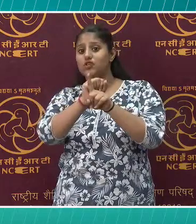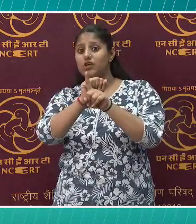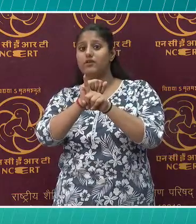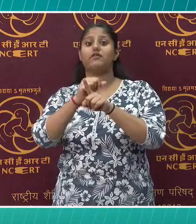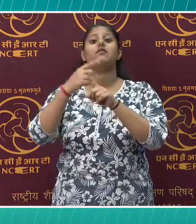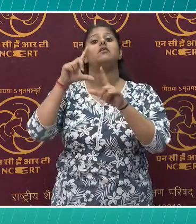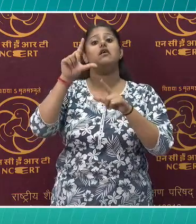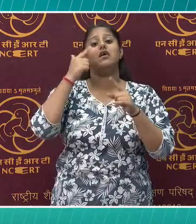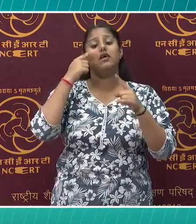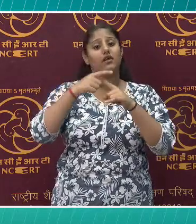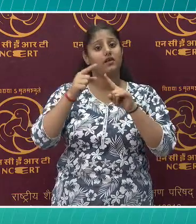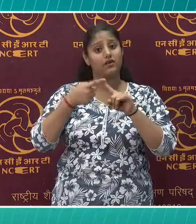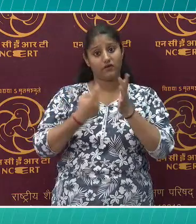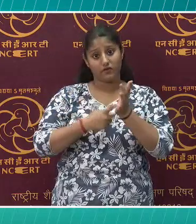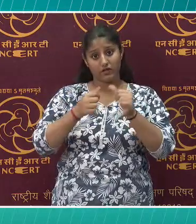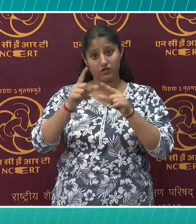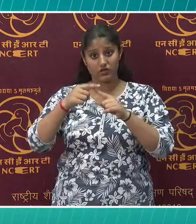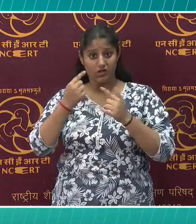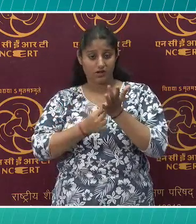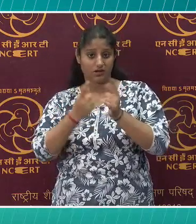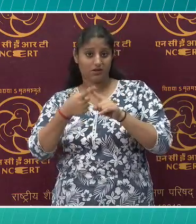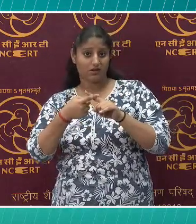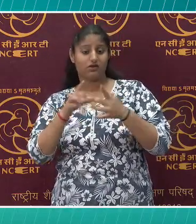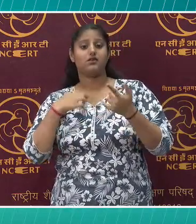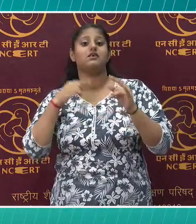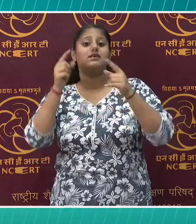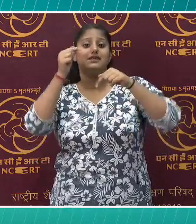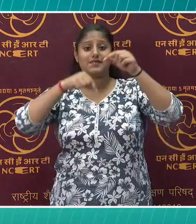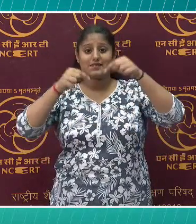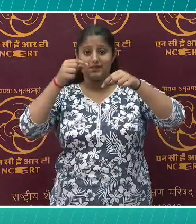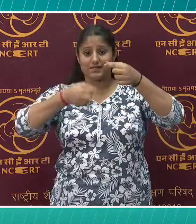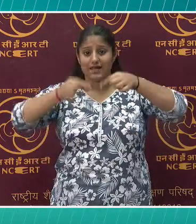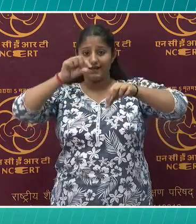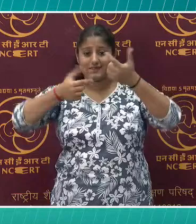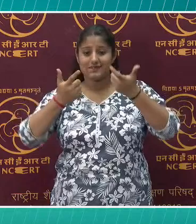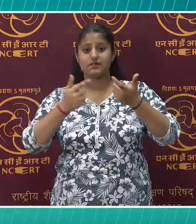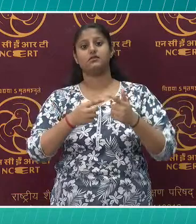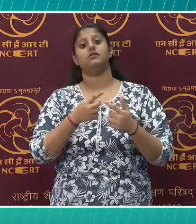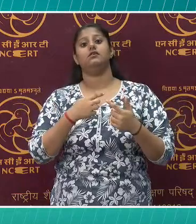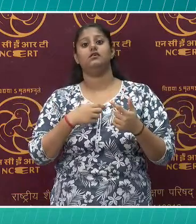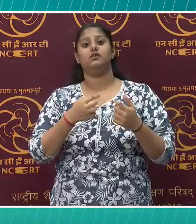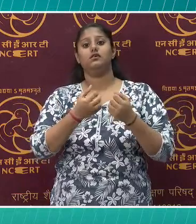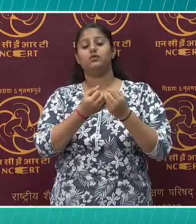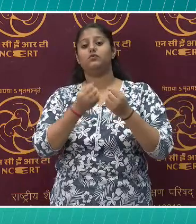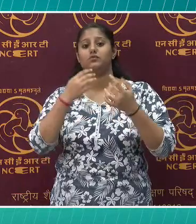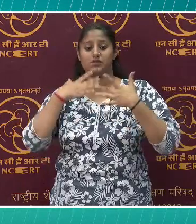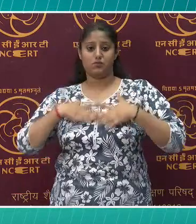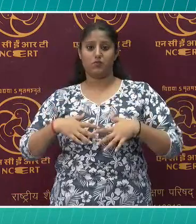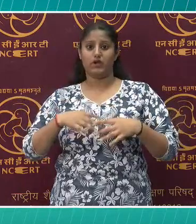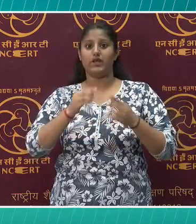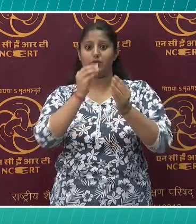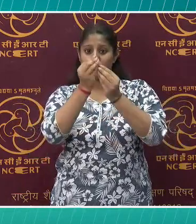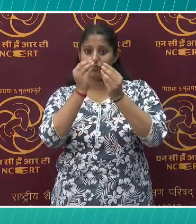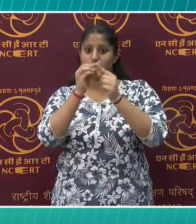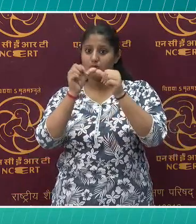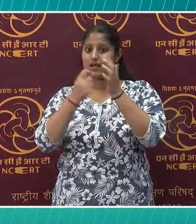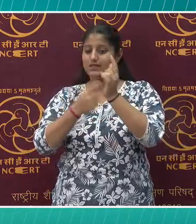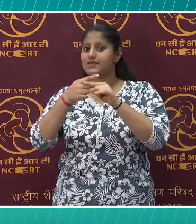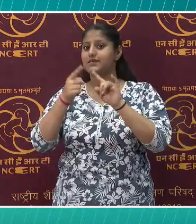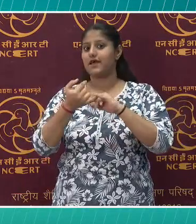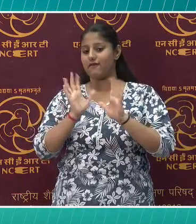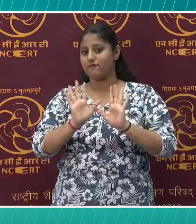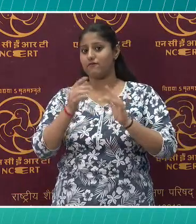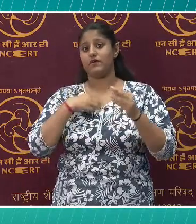When we talk of arts, we think of science. The very anatomy of the body, how